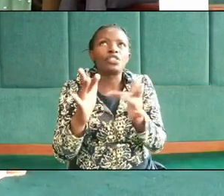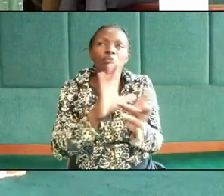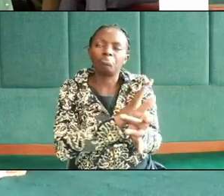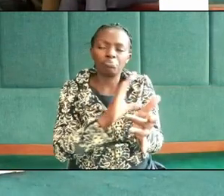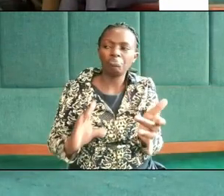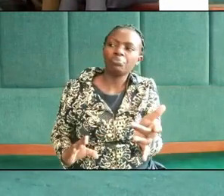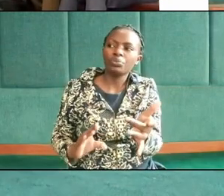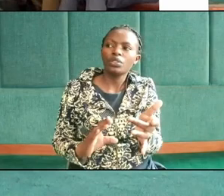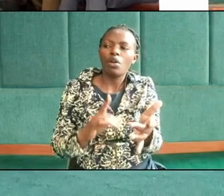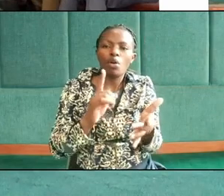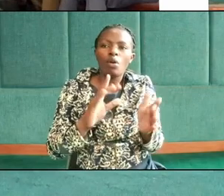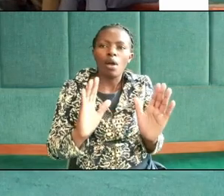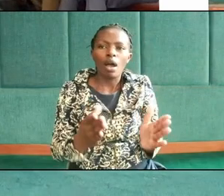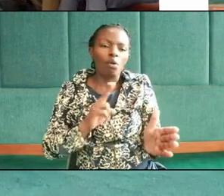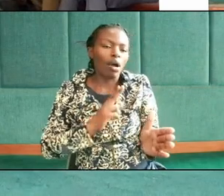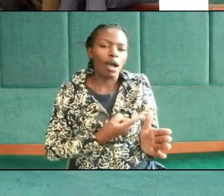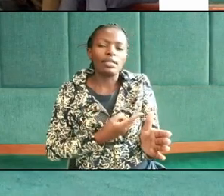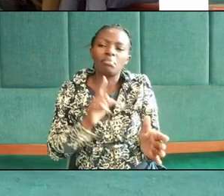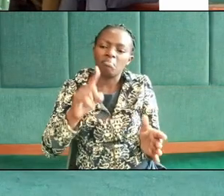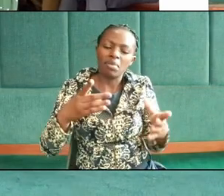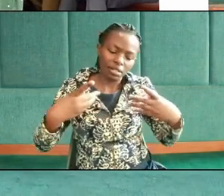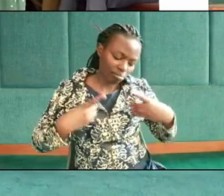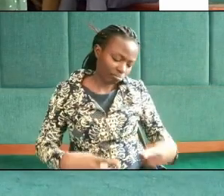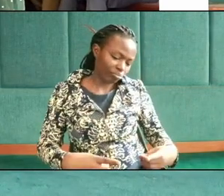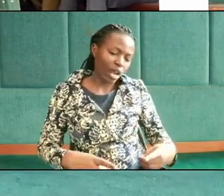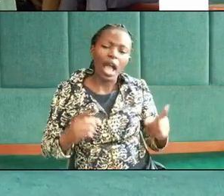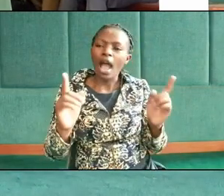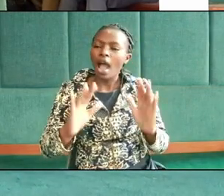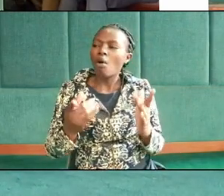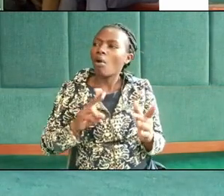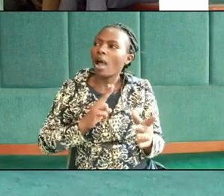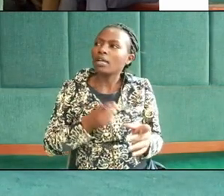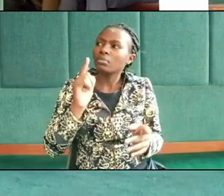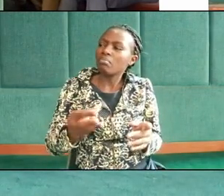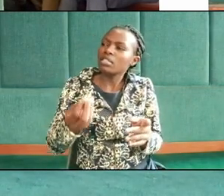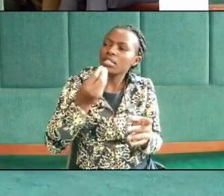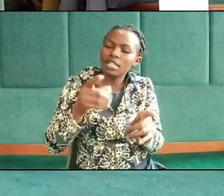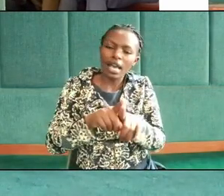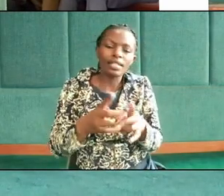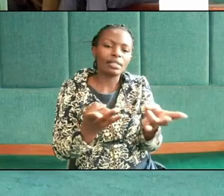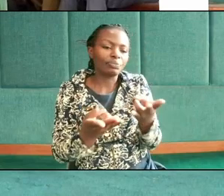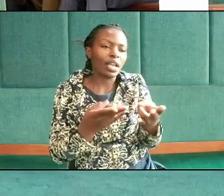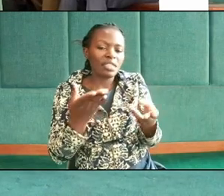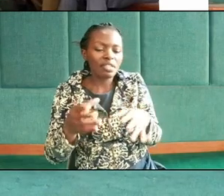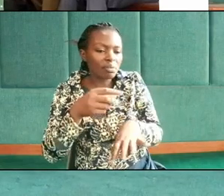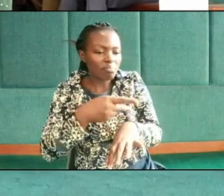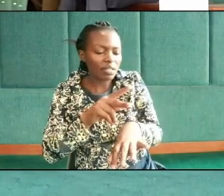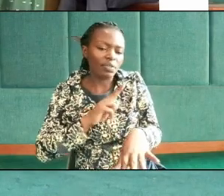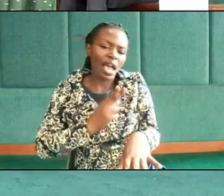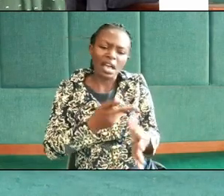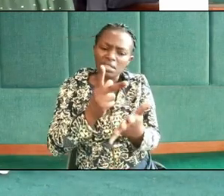what how we are supposed to dress, how we are supposed to eat as Adventists. And so this message, we are not supposed to keep